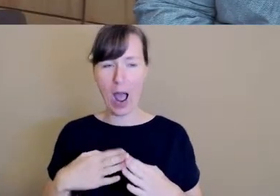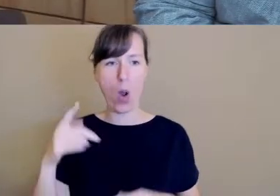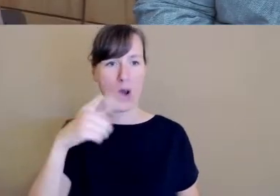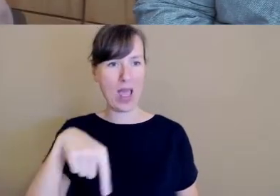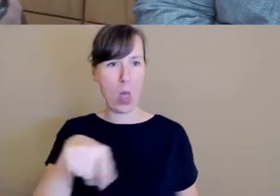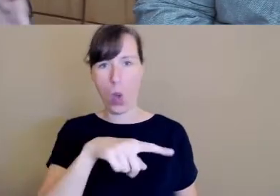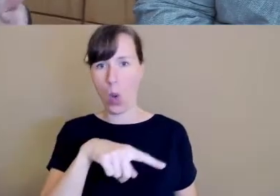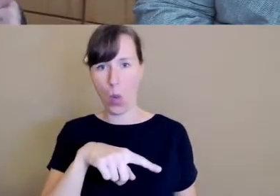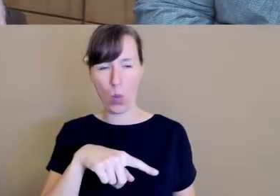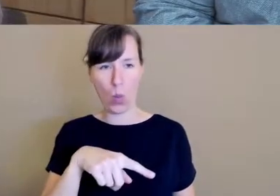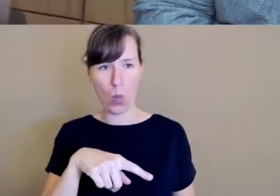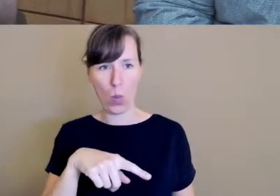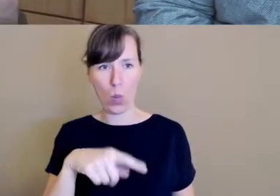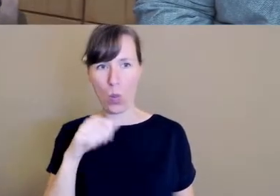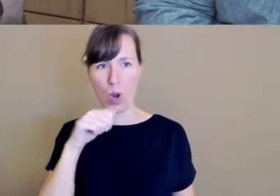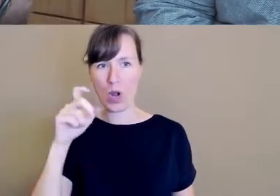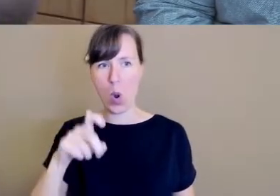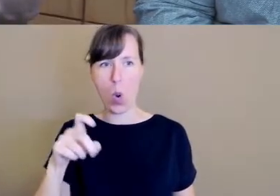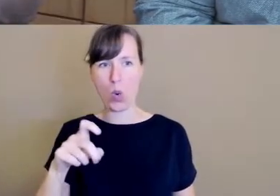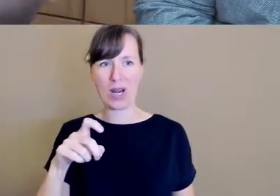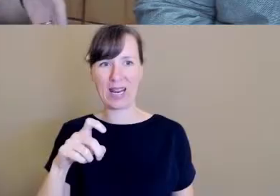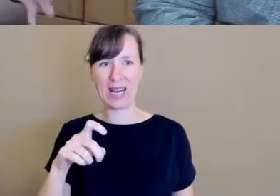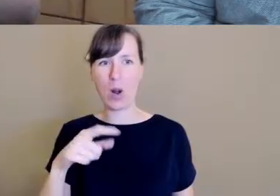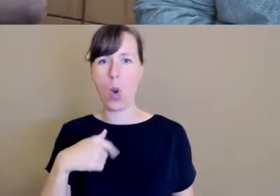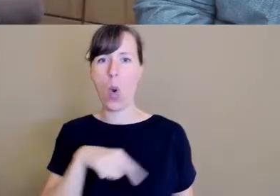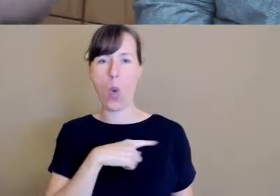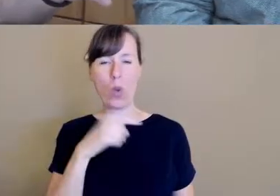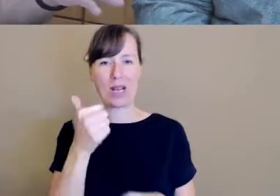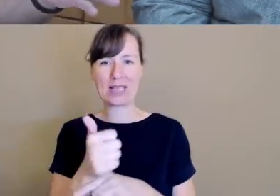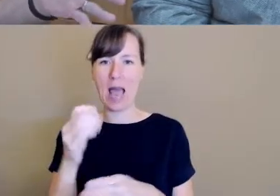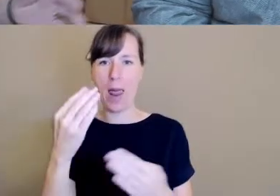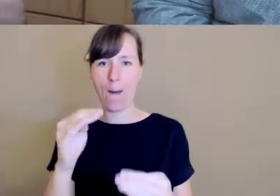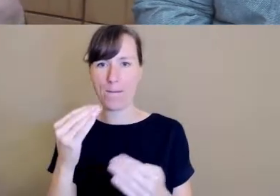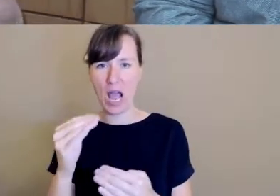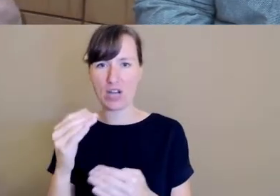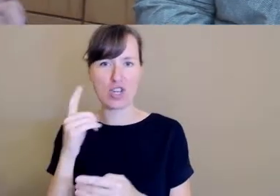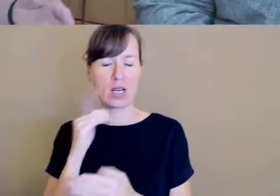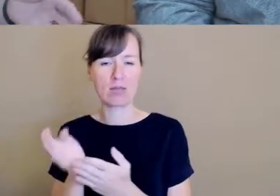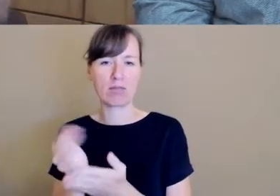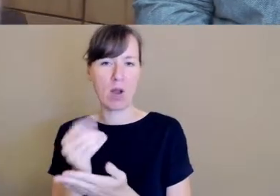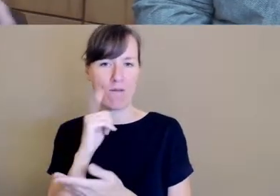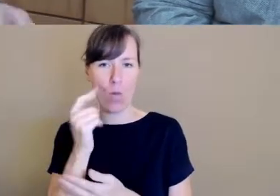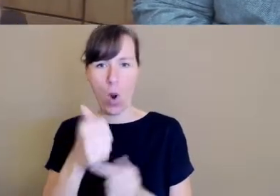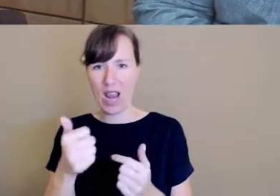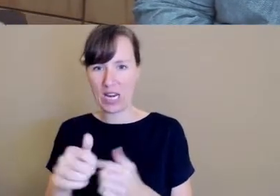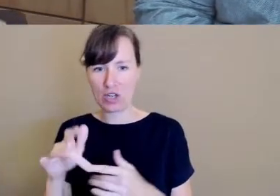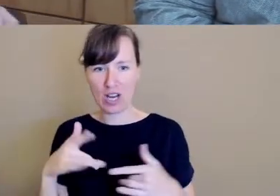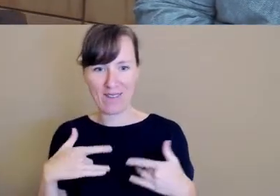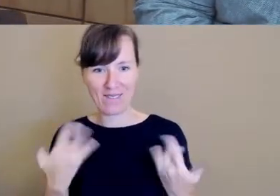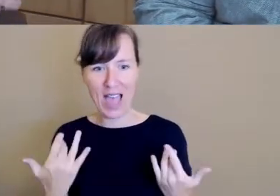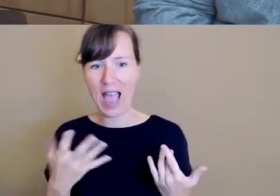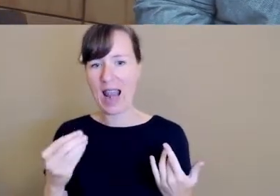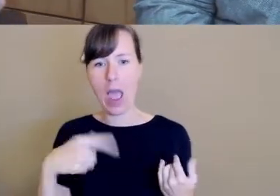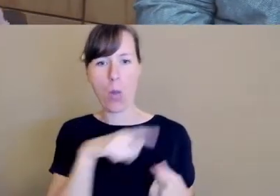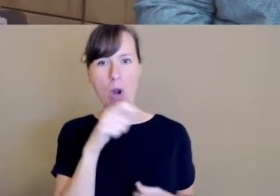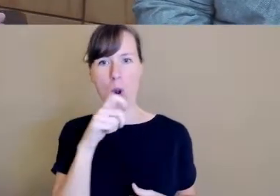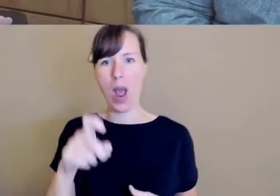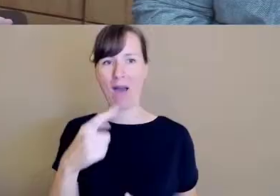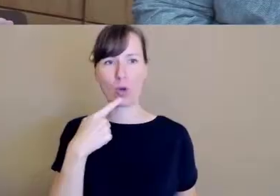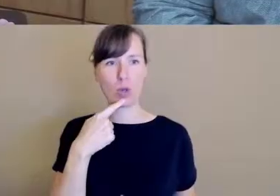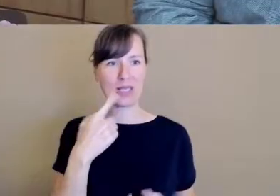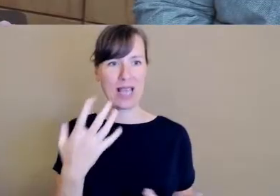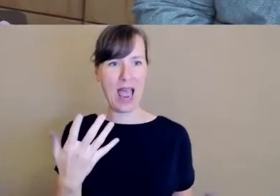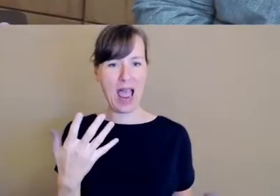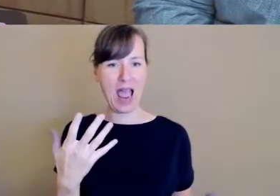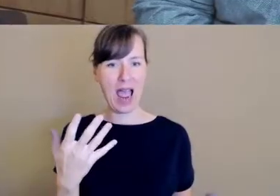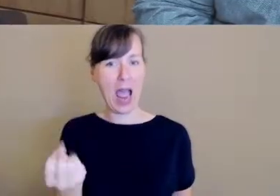we don't need to we set a budget for each specific event, and we don't have to say, well, how many